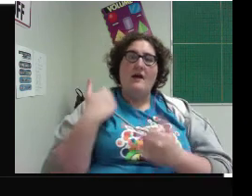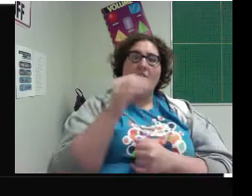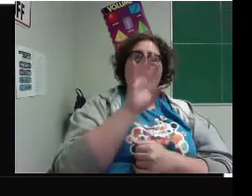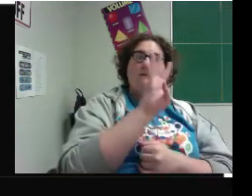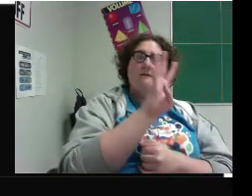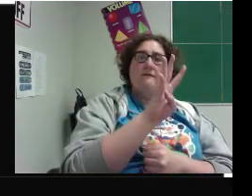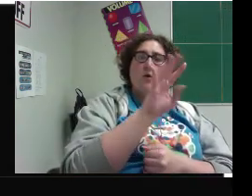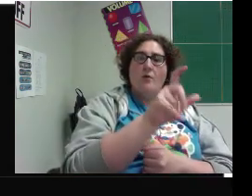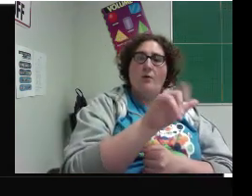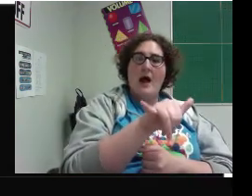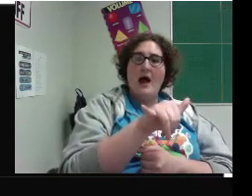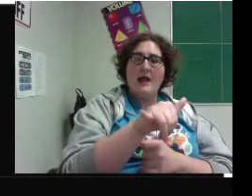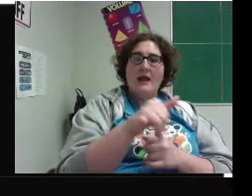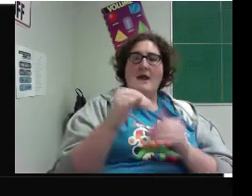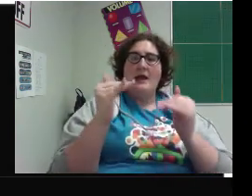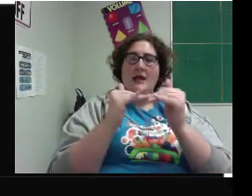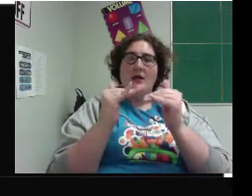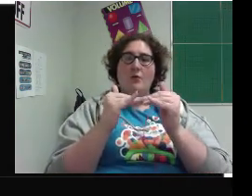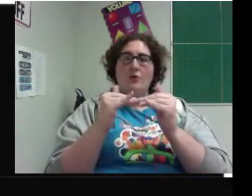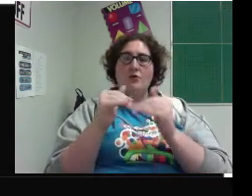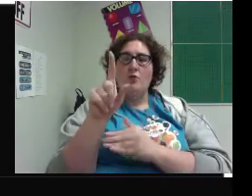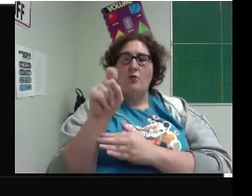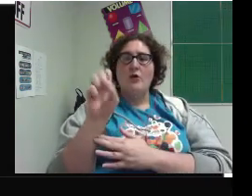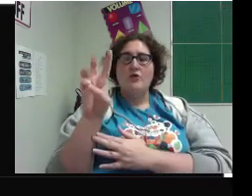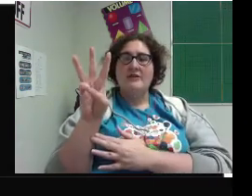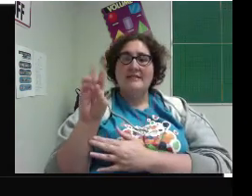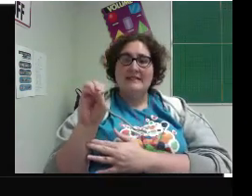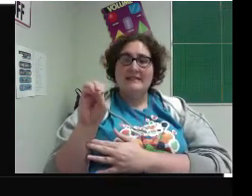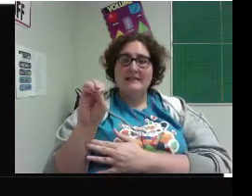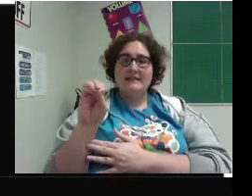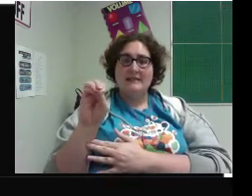and I have 4y equals